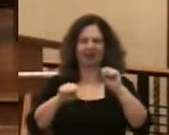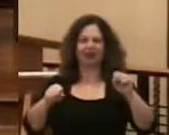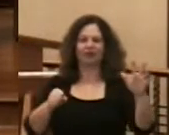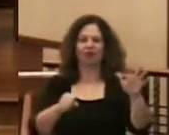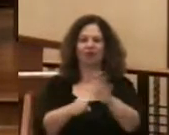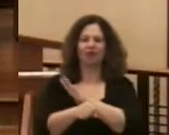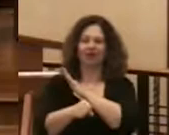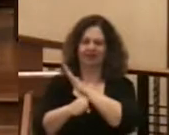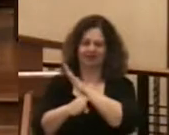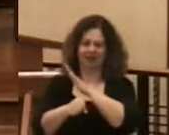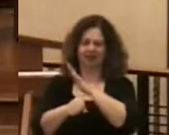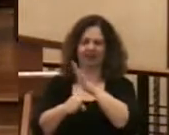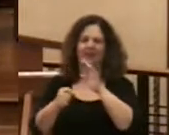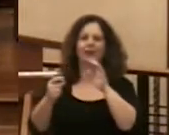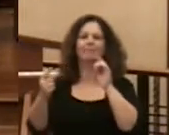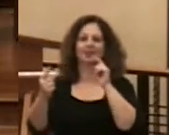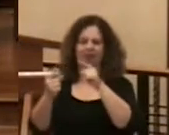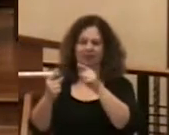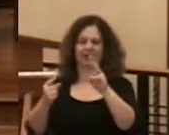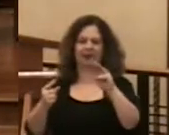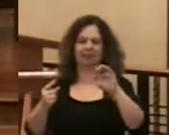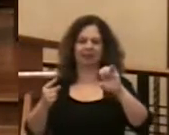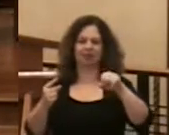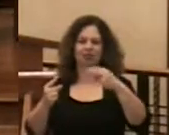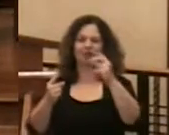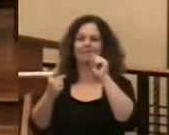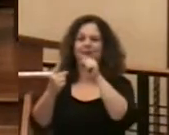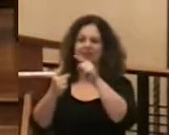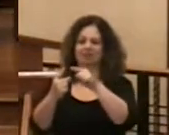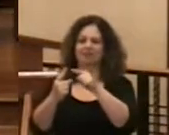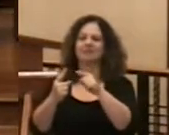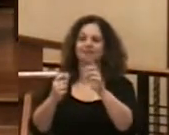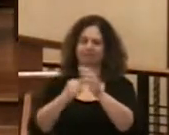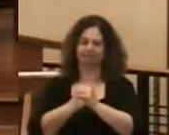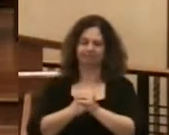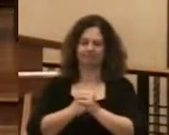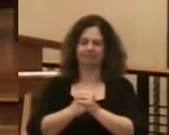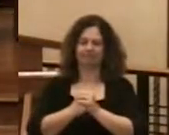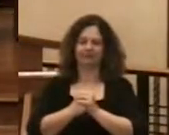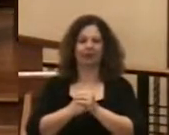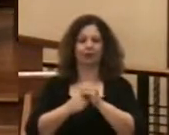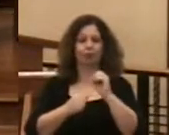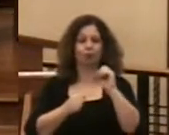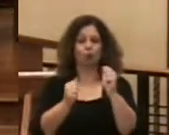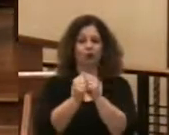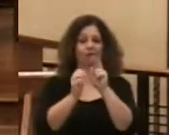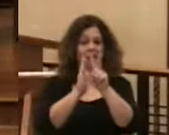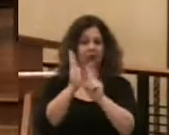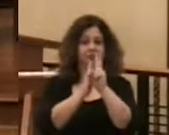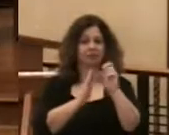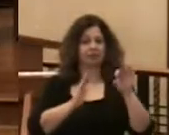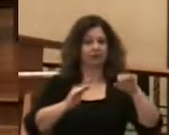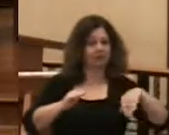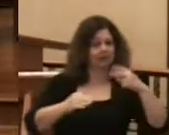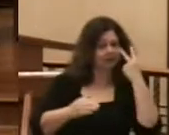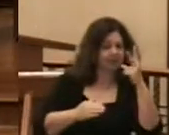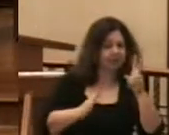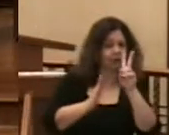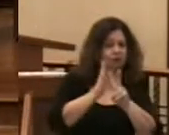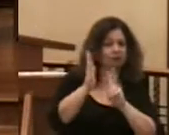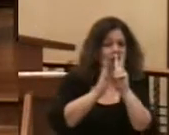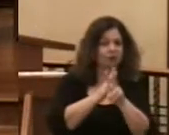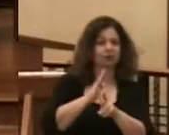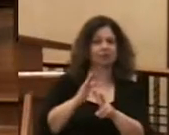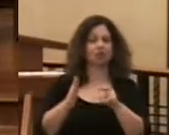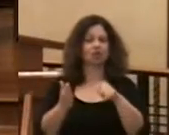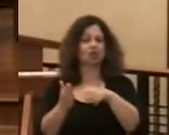the mission statement at Bethel with supporting videos. If you haven't seen those videos, they are available for viewing on the Bethel website